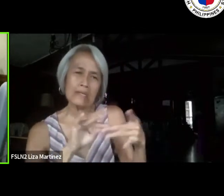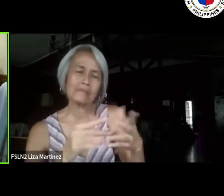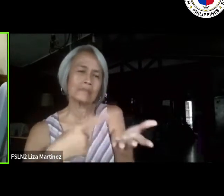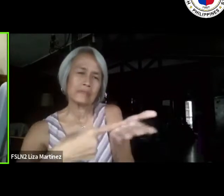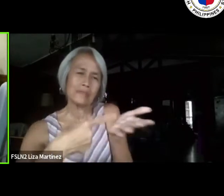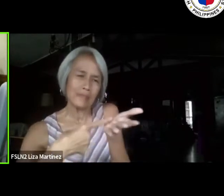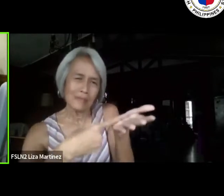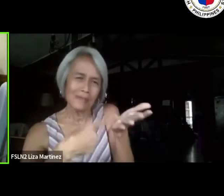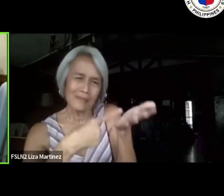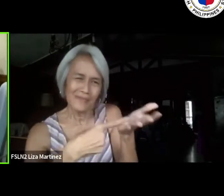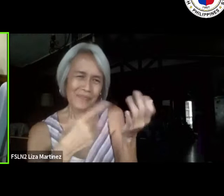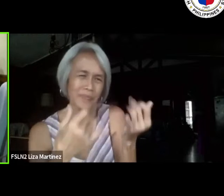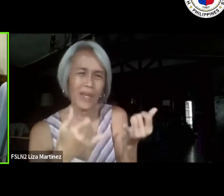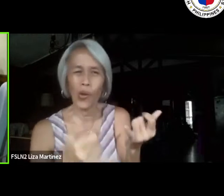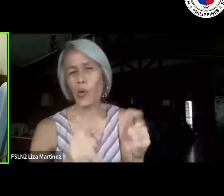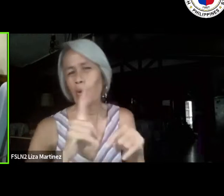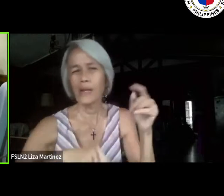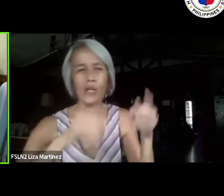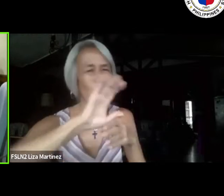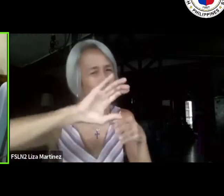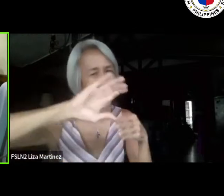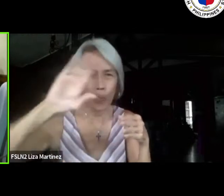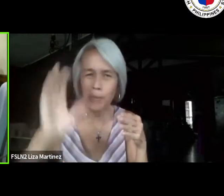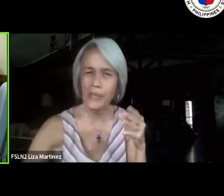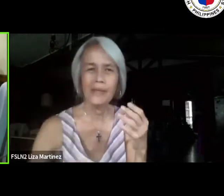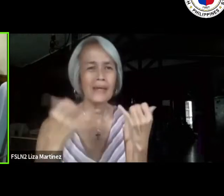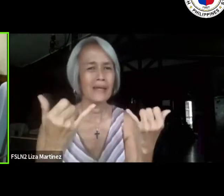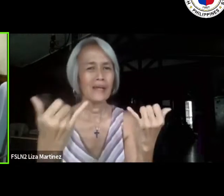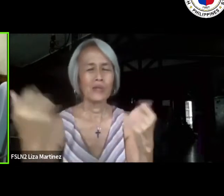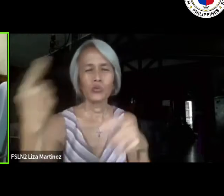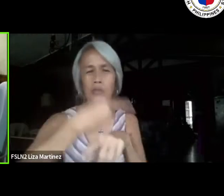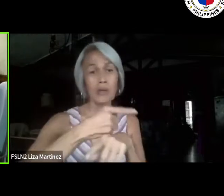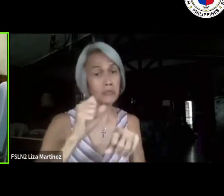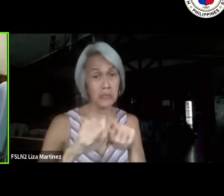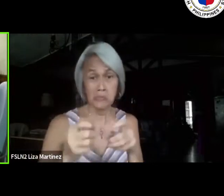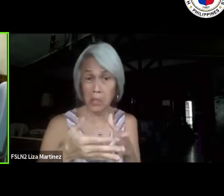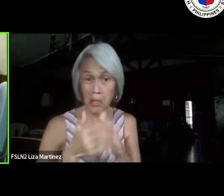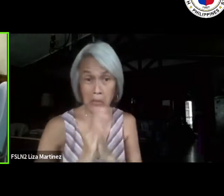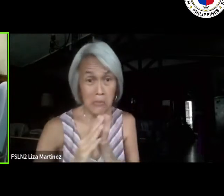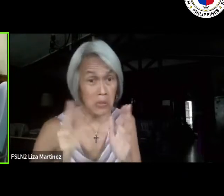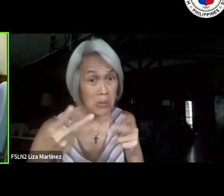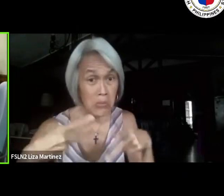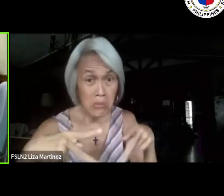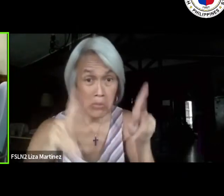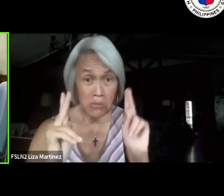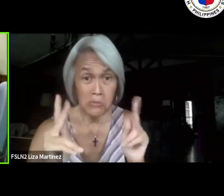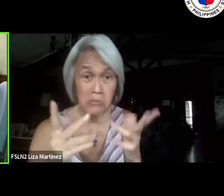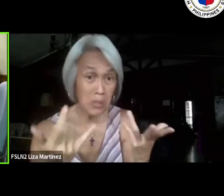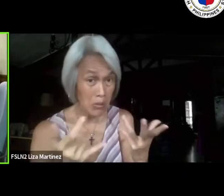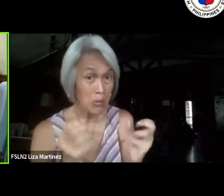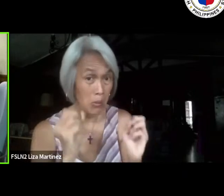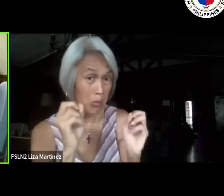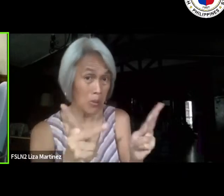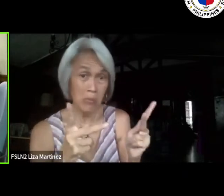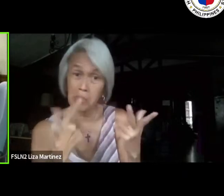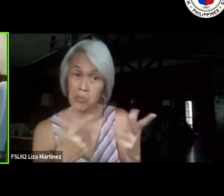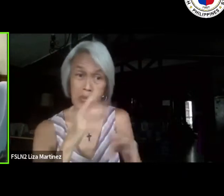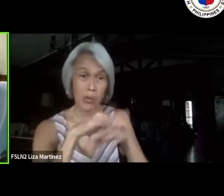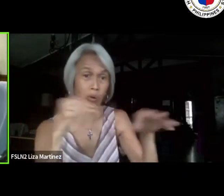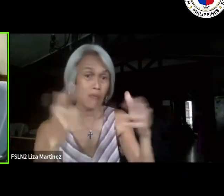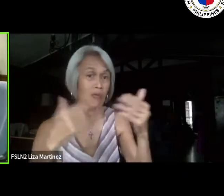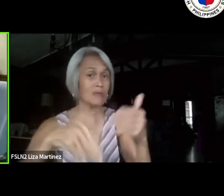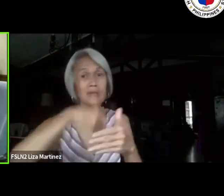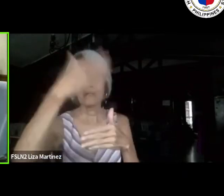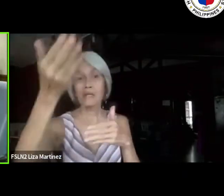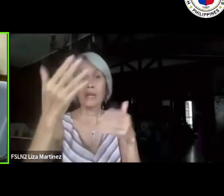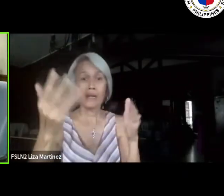araw. So with the permission of everyone here, we will be calling for another meeting after we